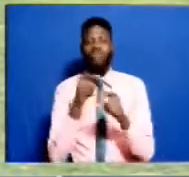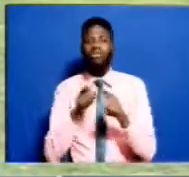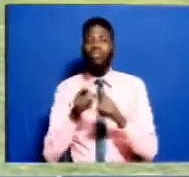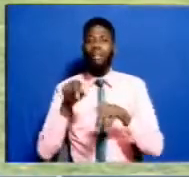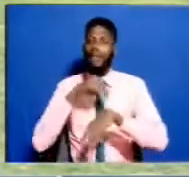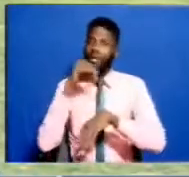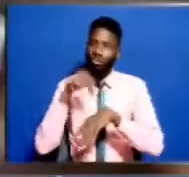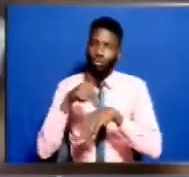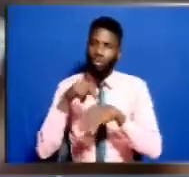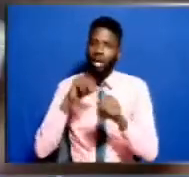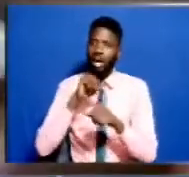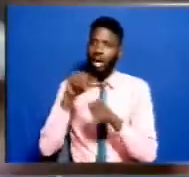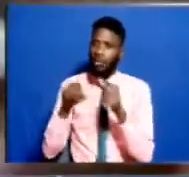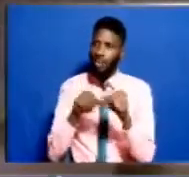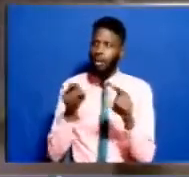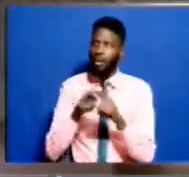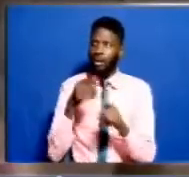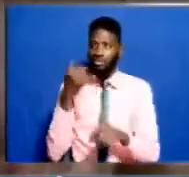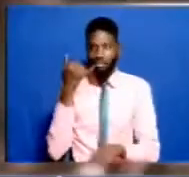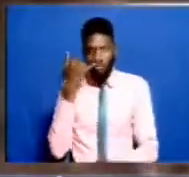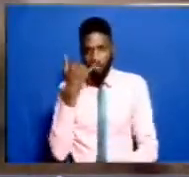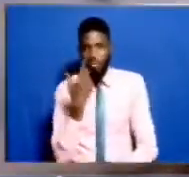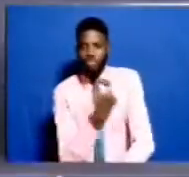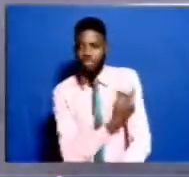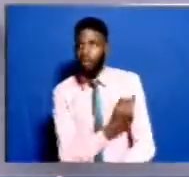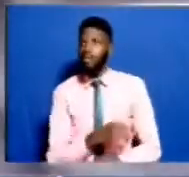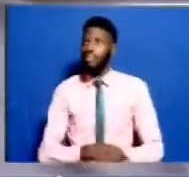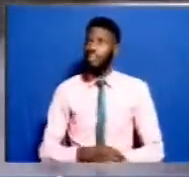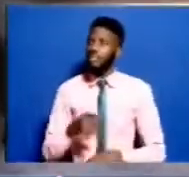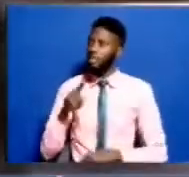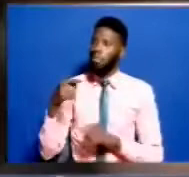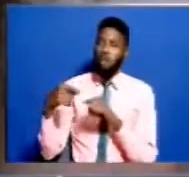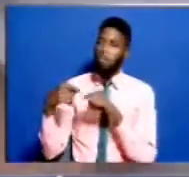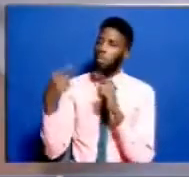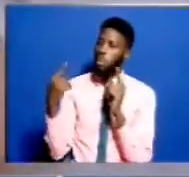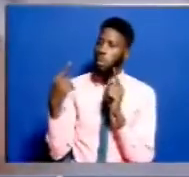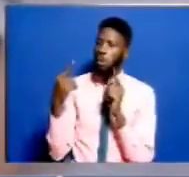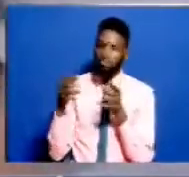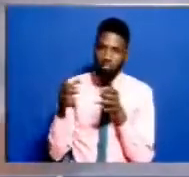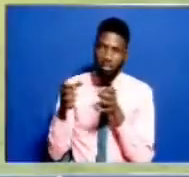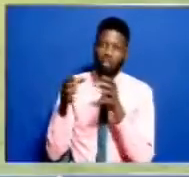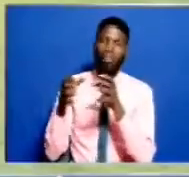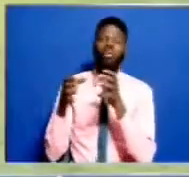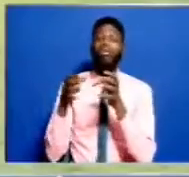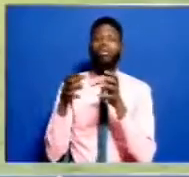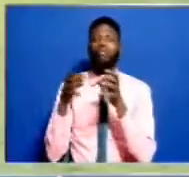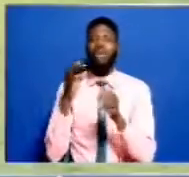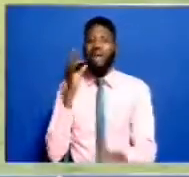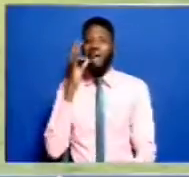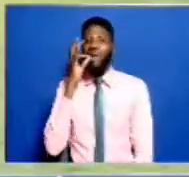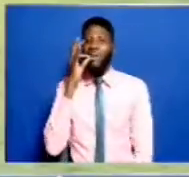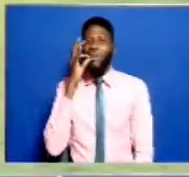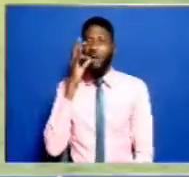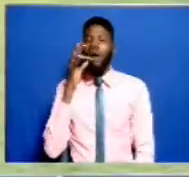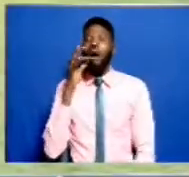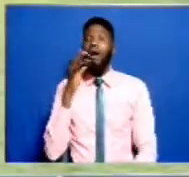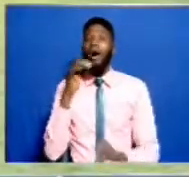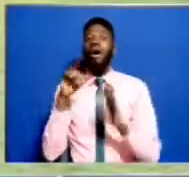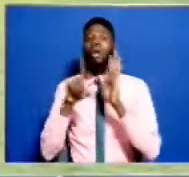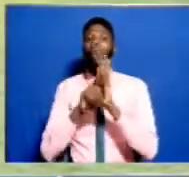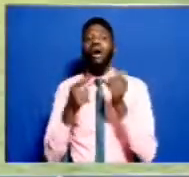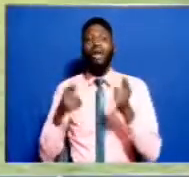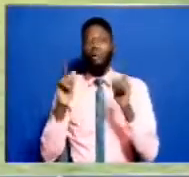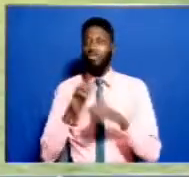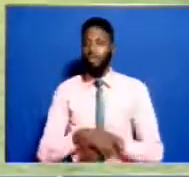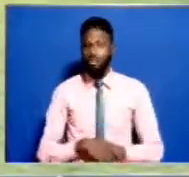to narcotics. He has, however, opposed the push for the legalization of bang. That thing that makes you so high, that thing